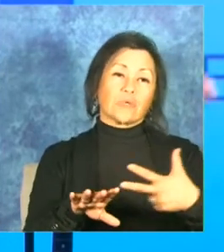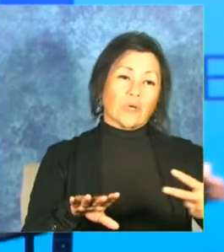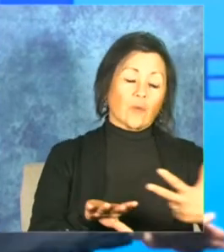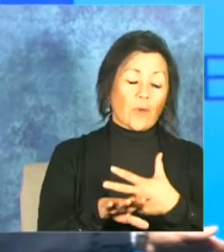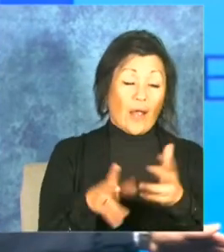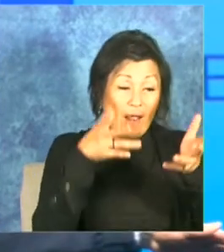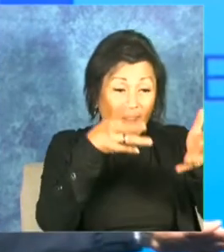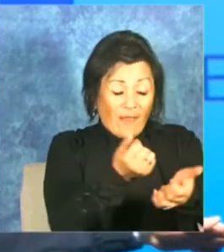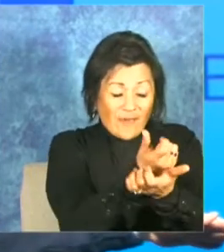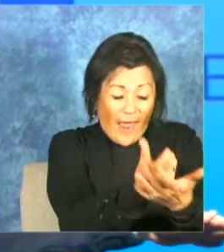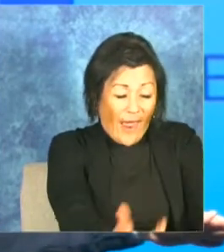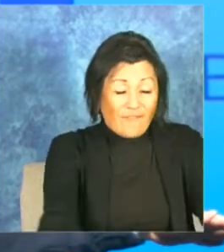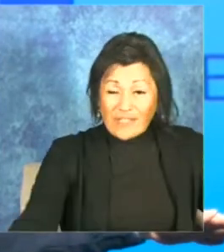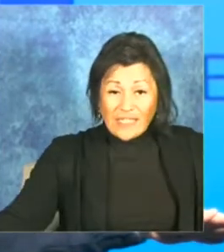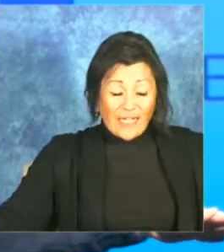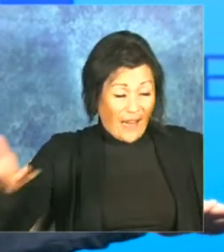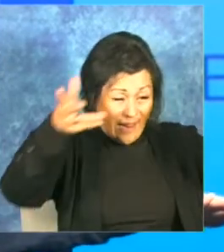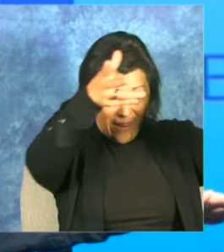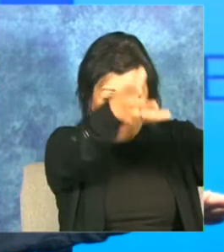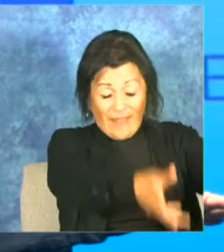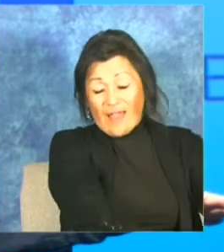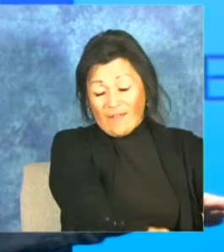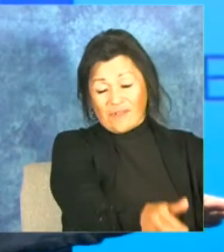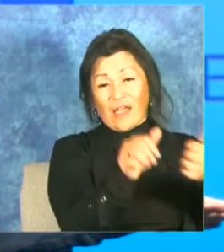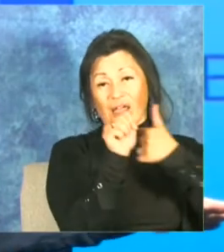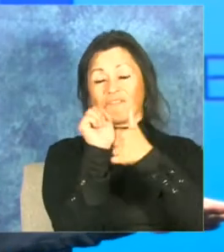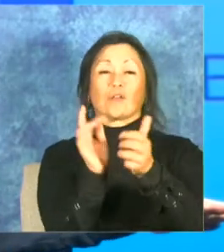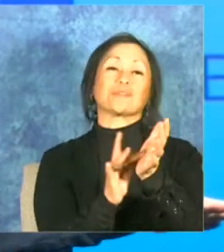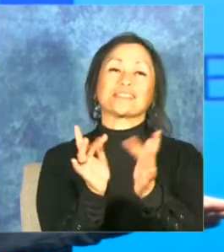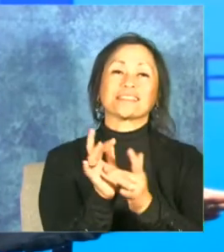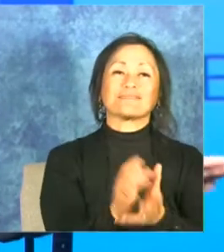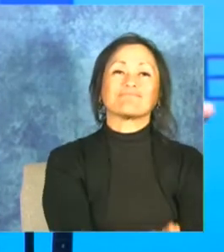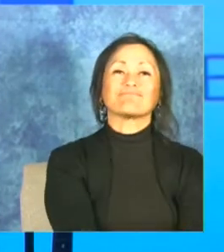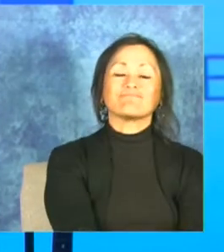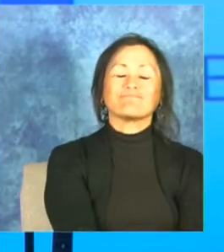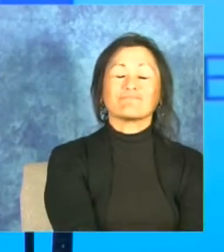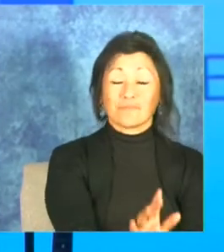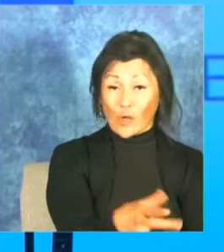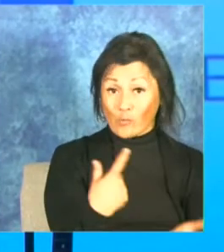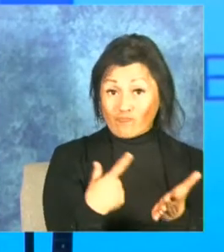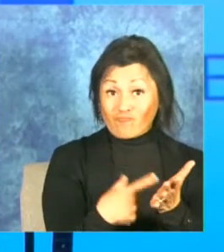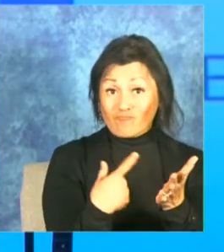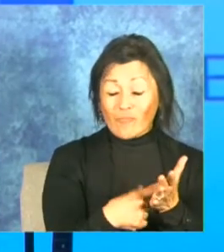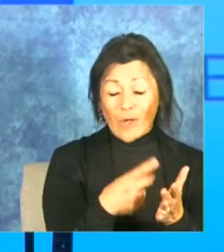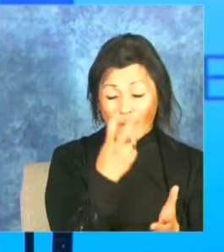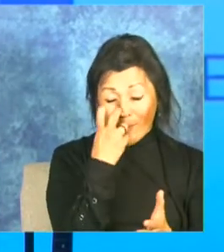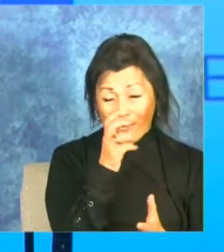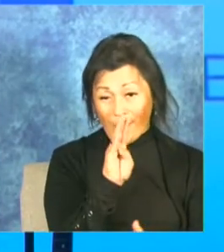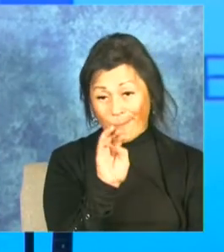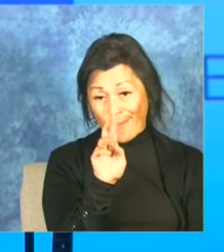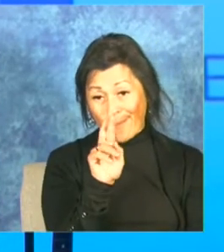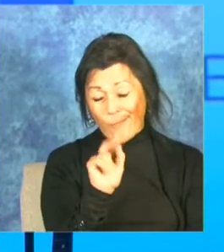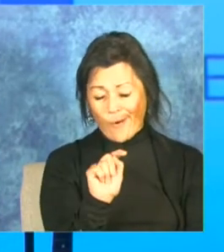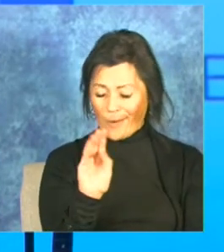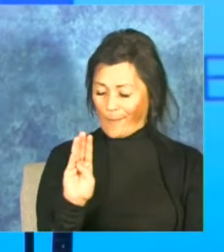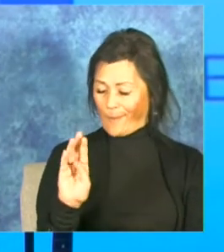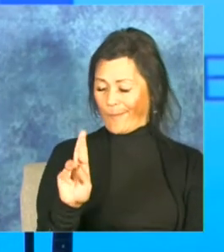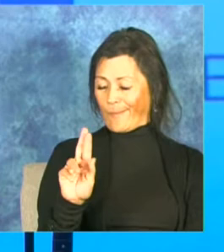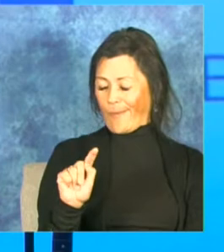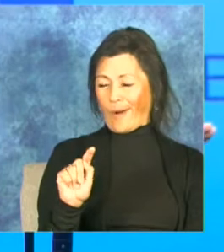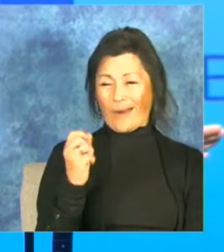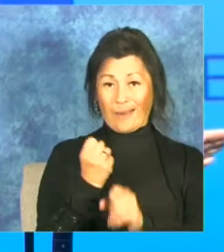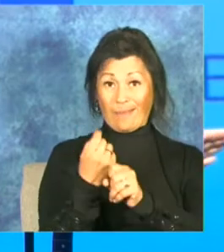left everything, and followed him. Now, we talked about old blind Bart last week, right?